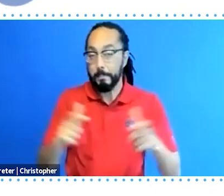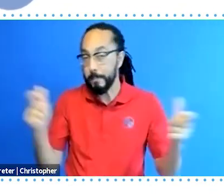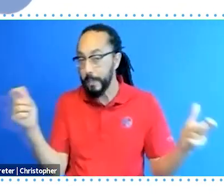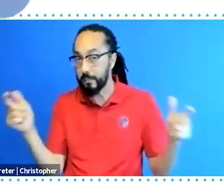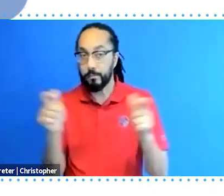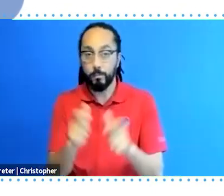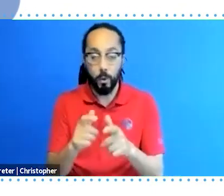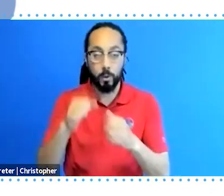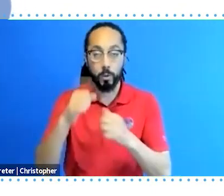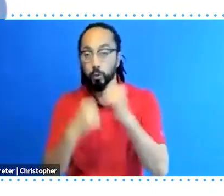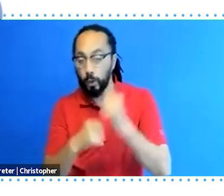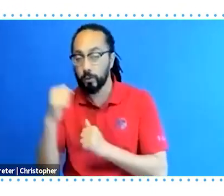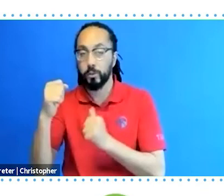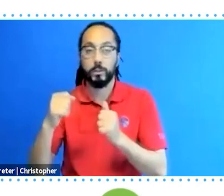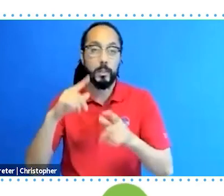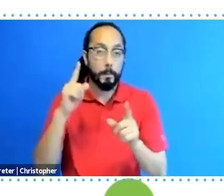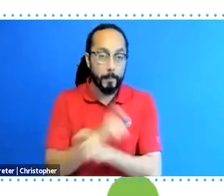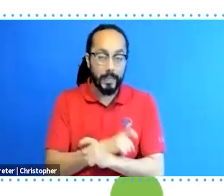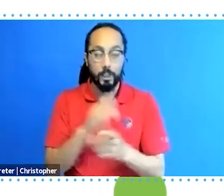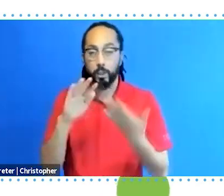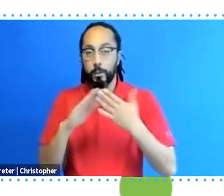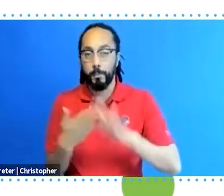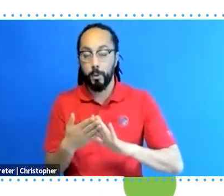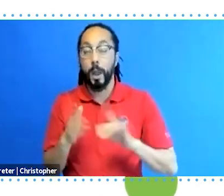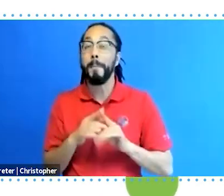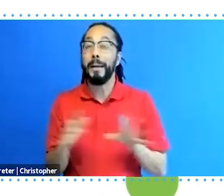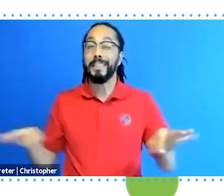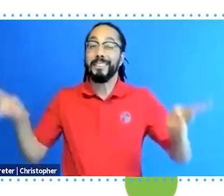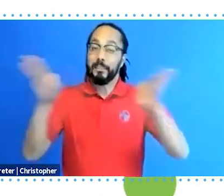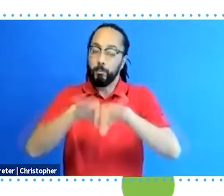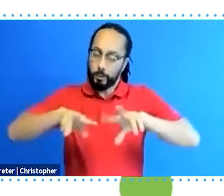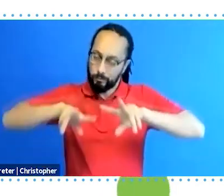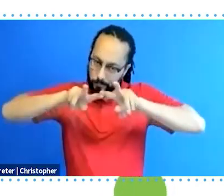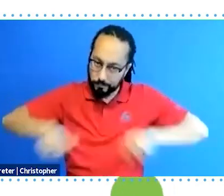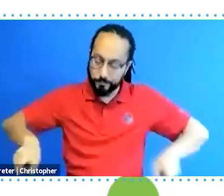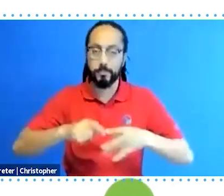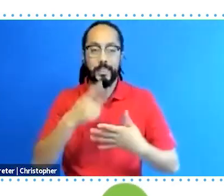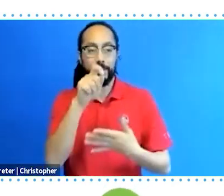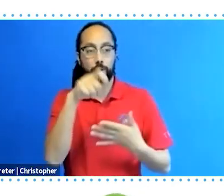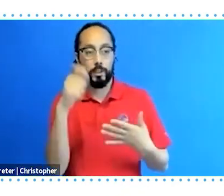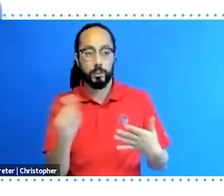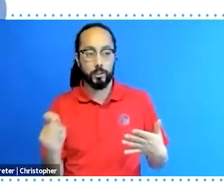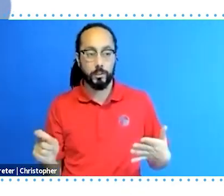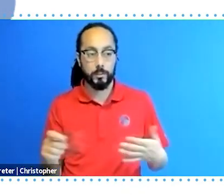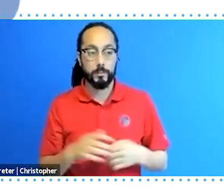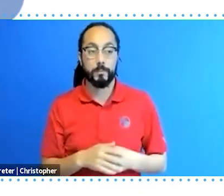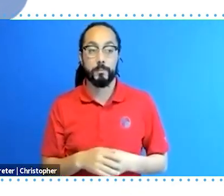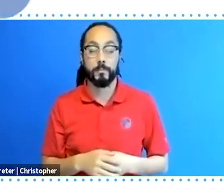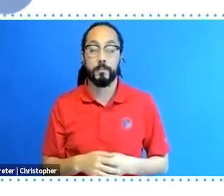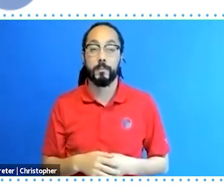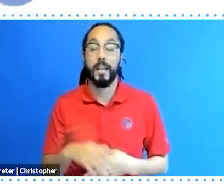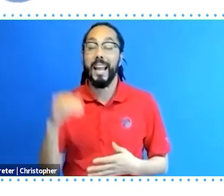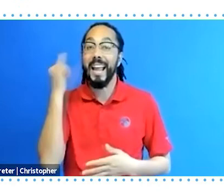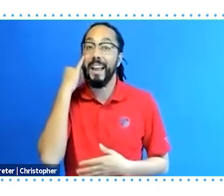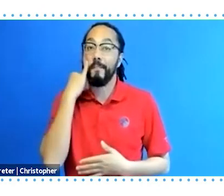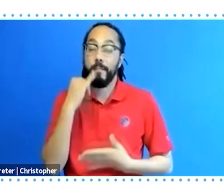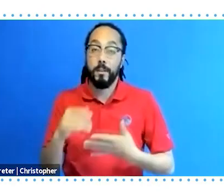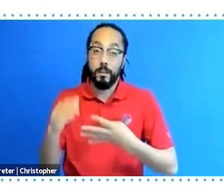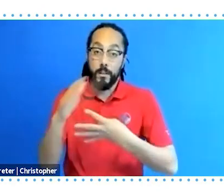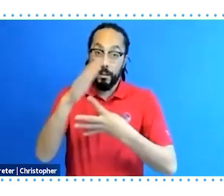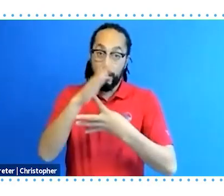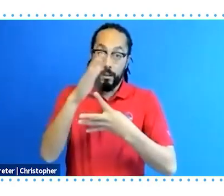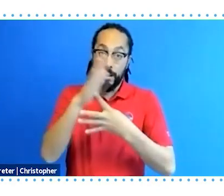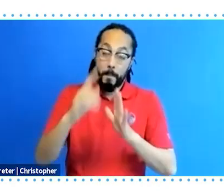complexity, the community you're in, but really sitting down together to go, if this is our first bucket, which is mandatory, what are those instruments we